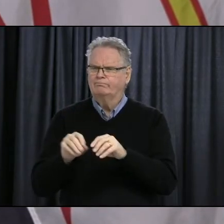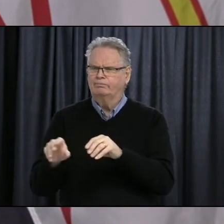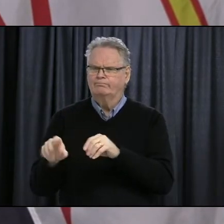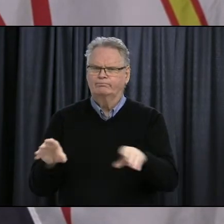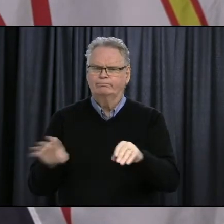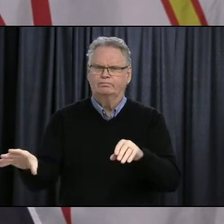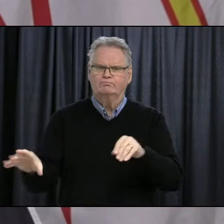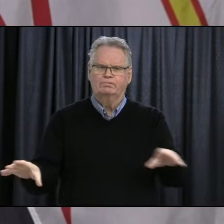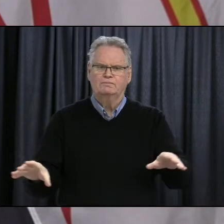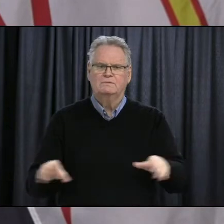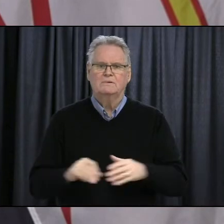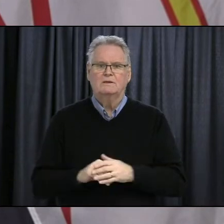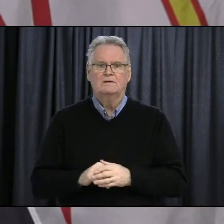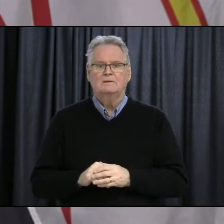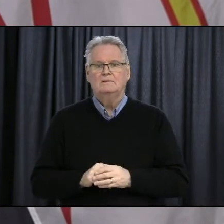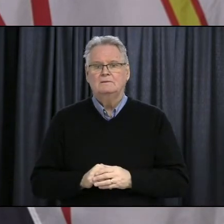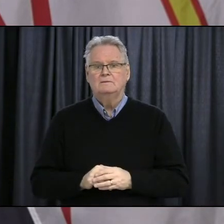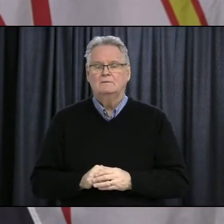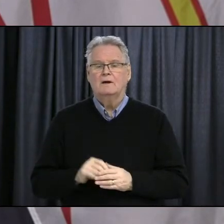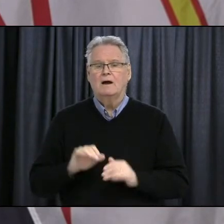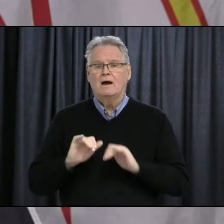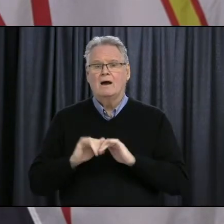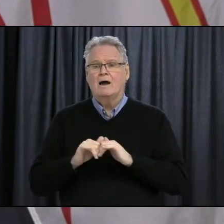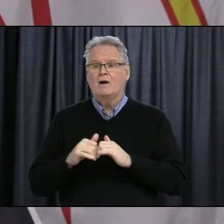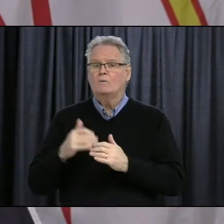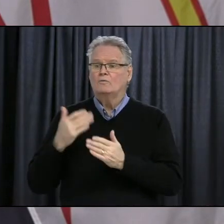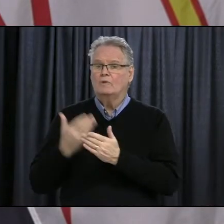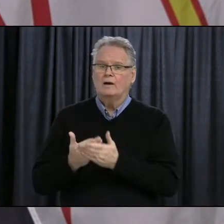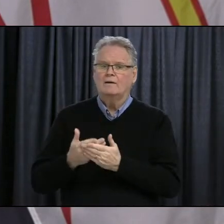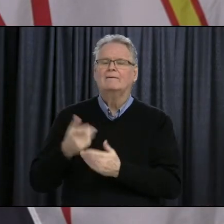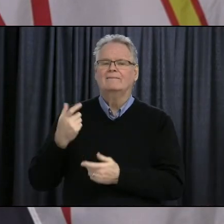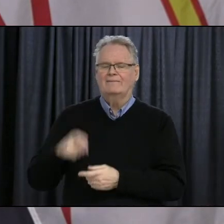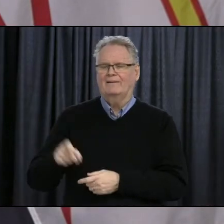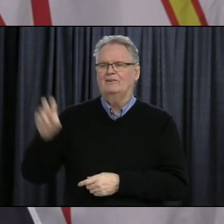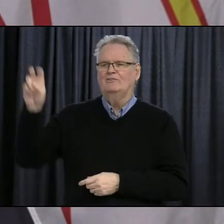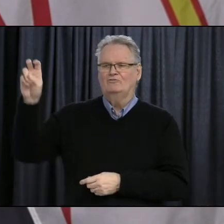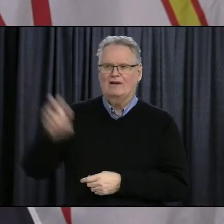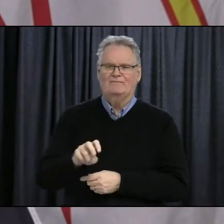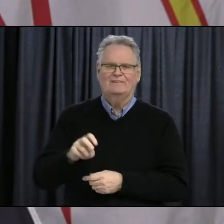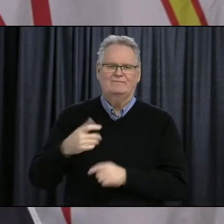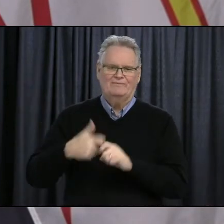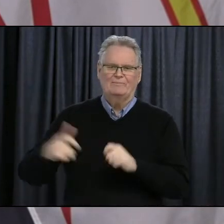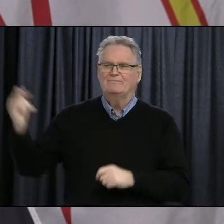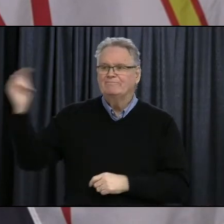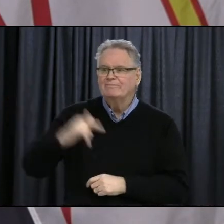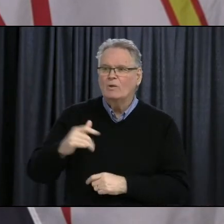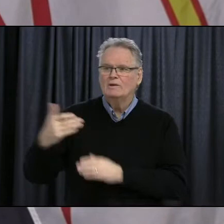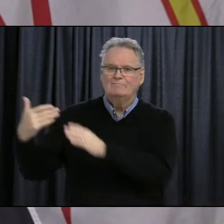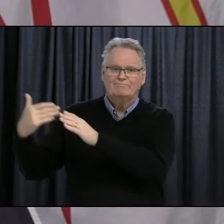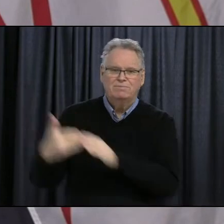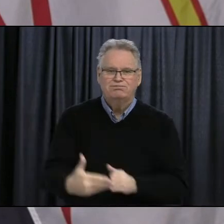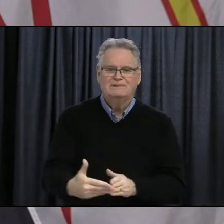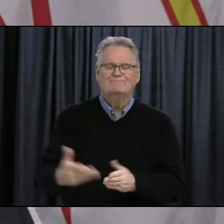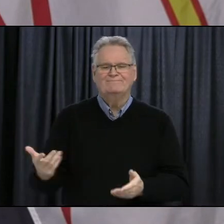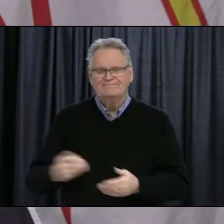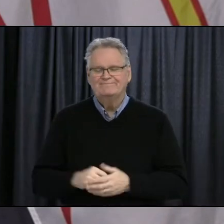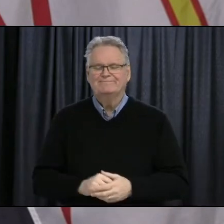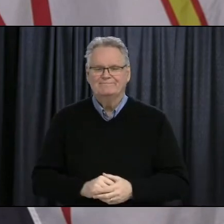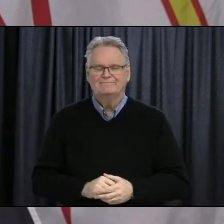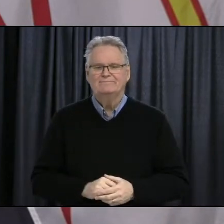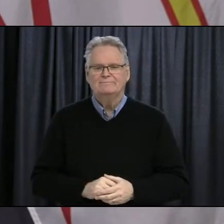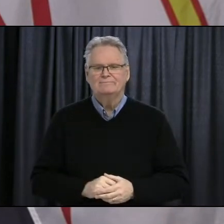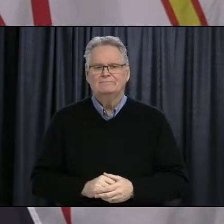essential. All rotational workers, both Canadian and international, both from outbreak and non-outbreak sites, must